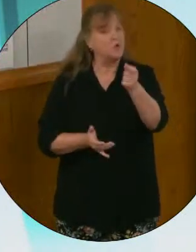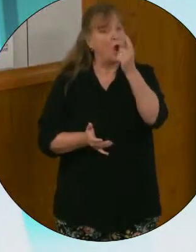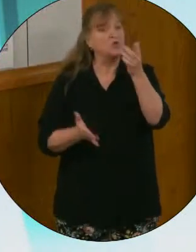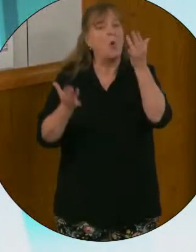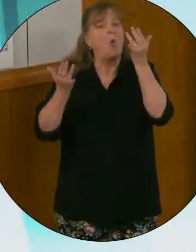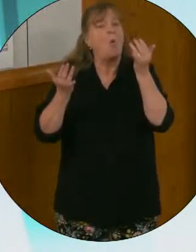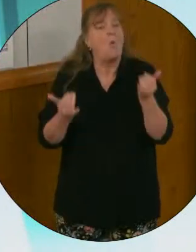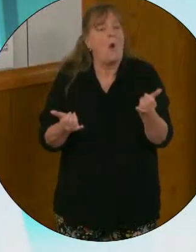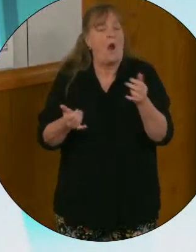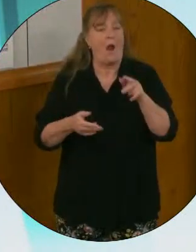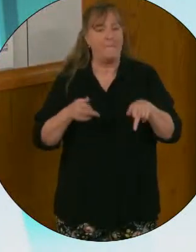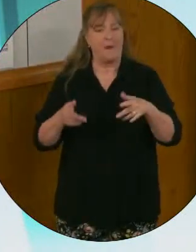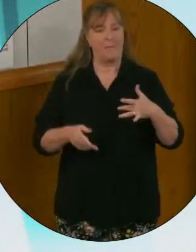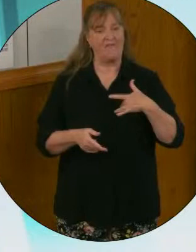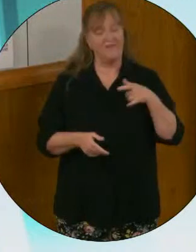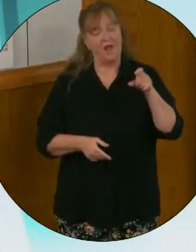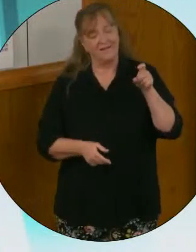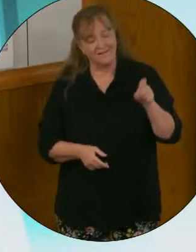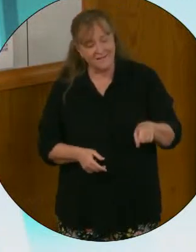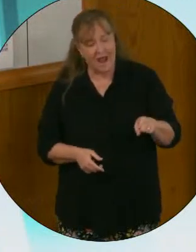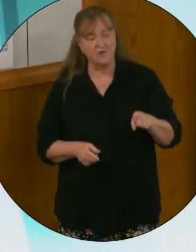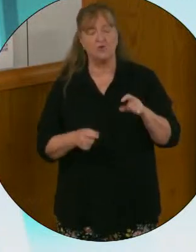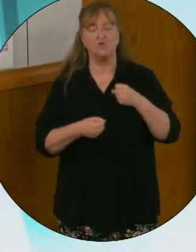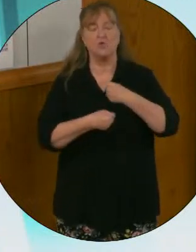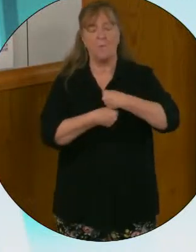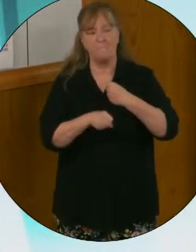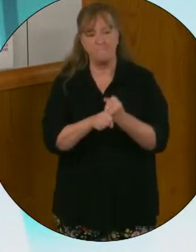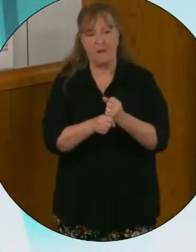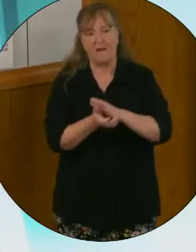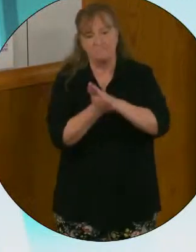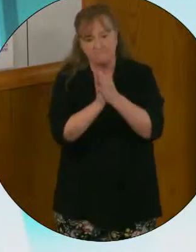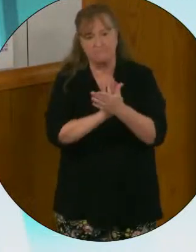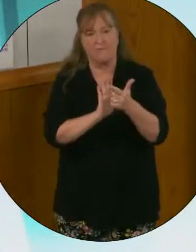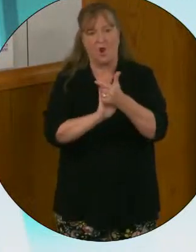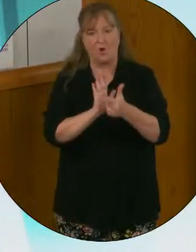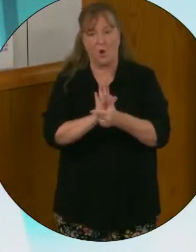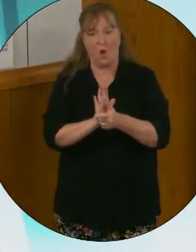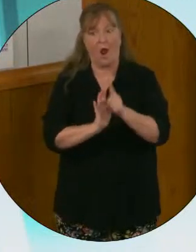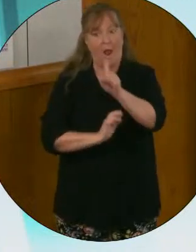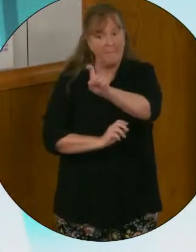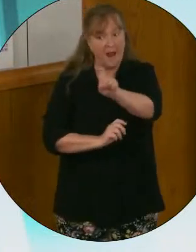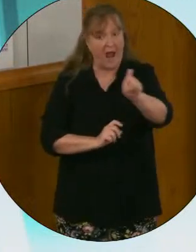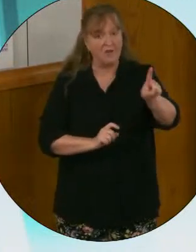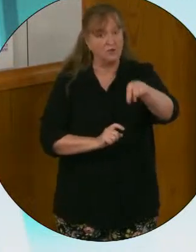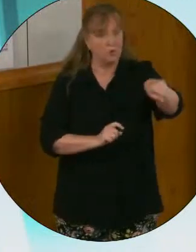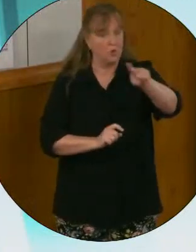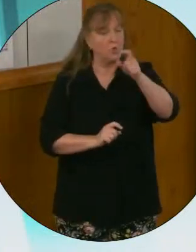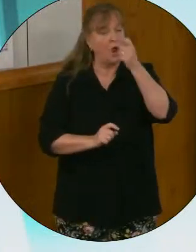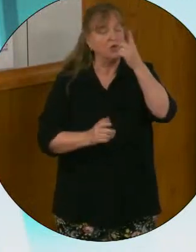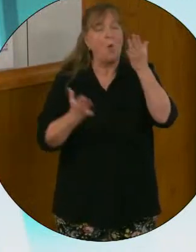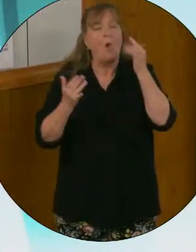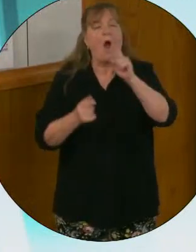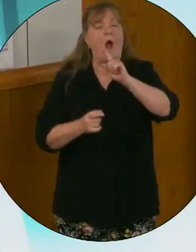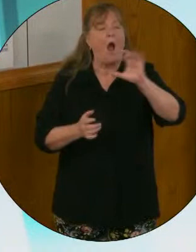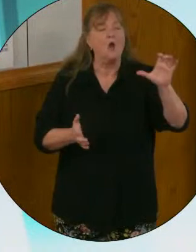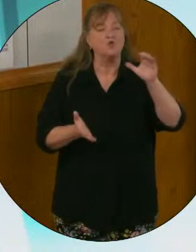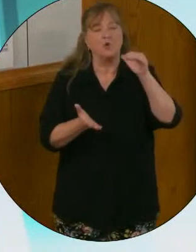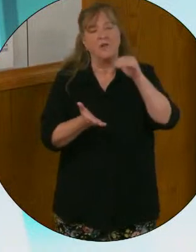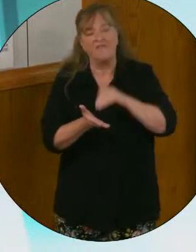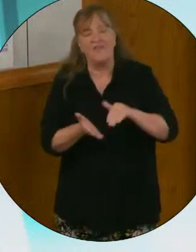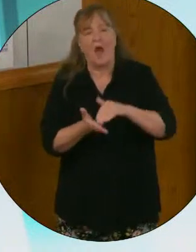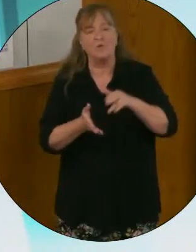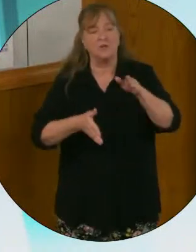why people felt it necessary to make it law. I ask you to understand why hundreds of thousands of